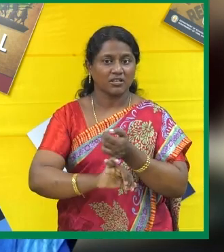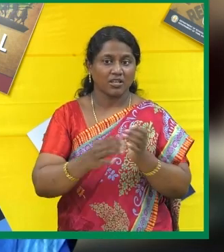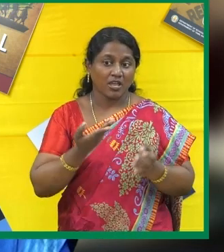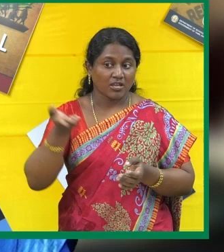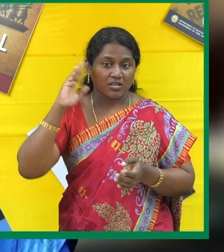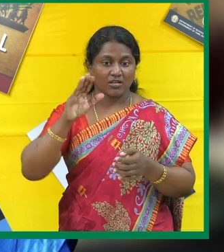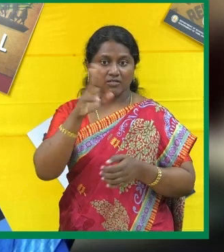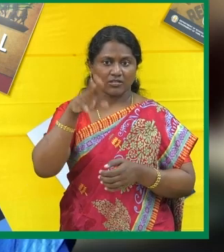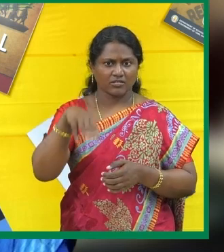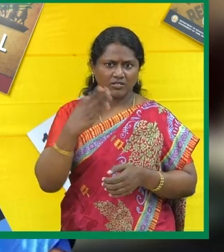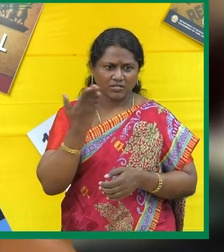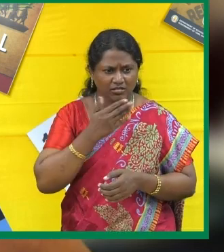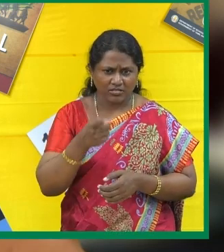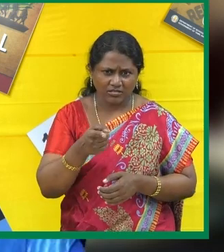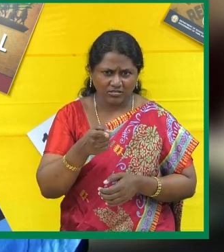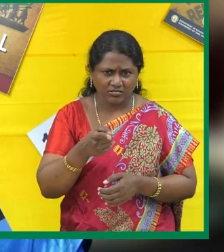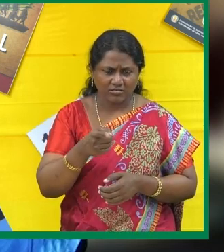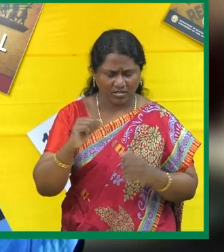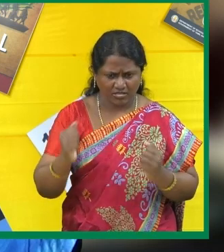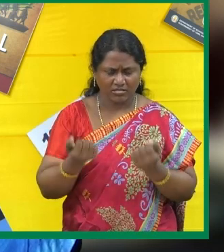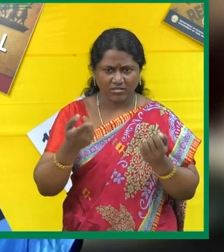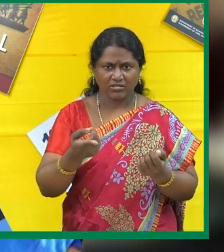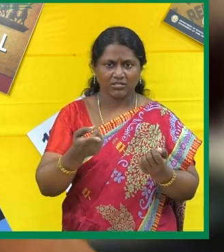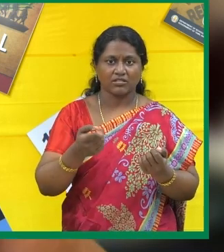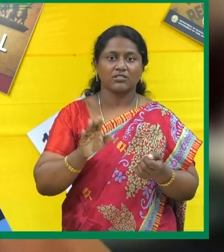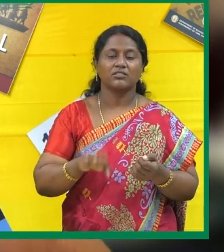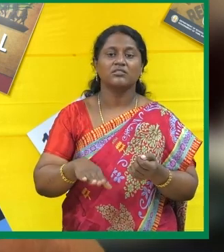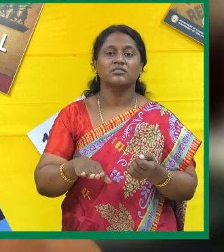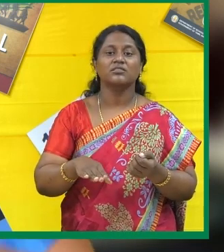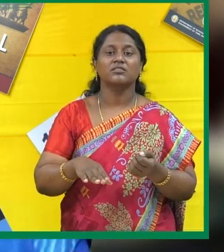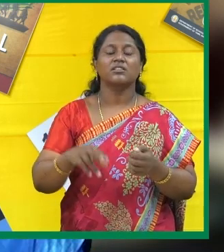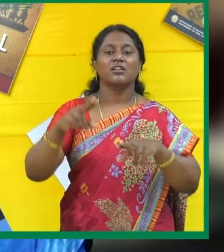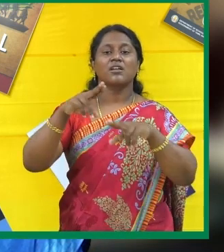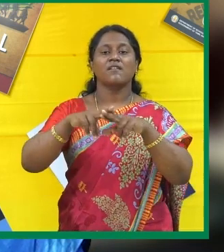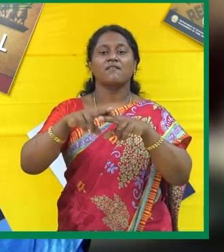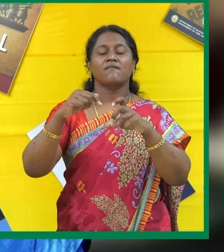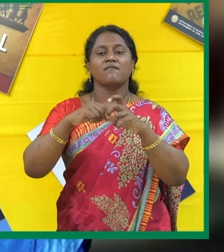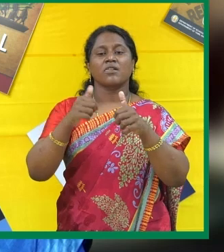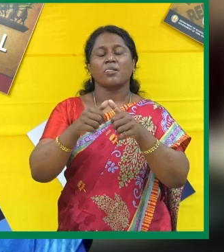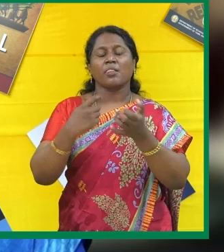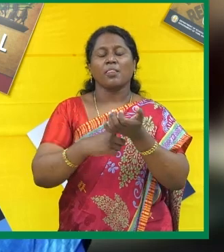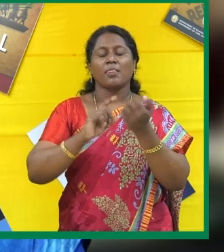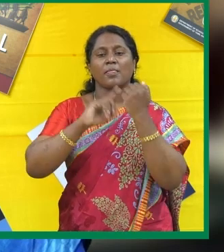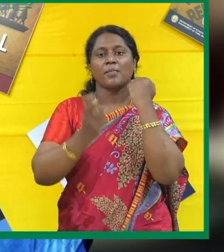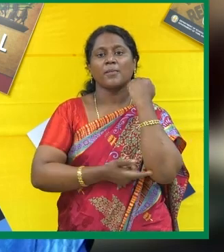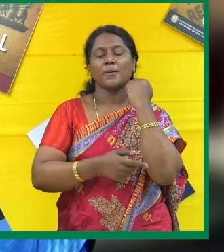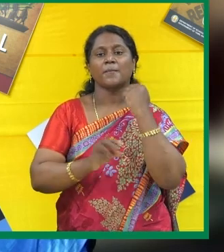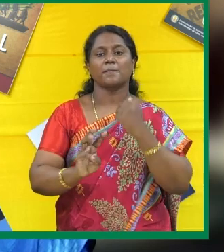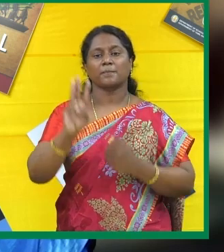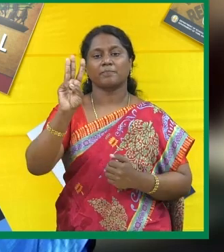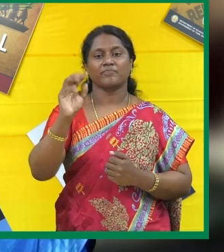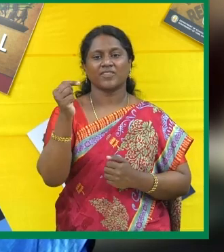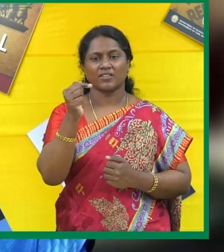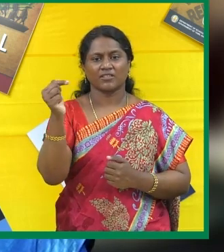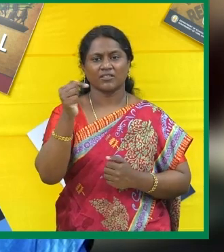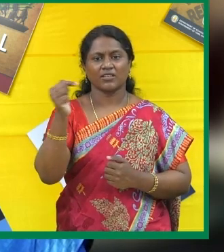not difficult for you. Will you try? Yes. Fear is the last word. So, you can underline fear